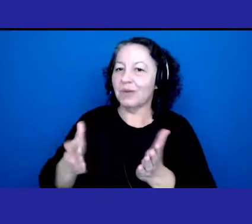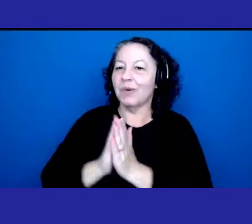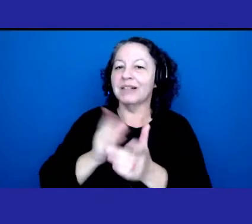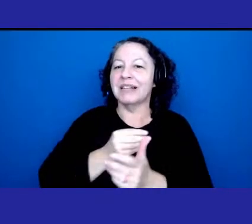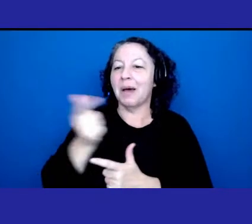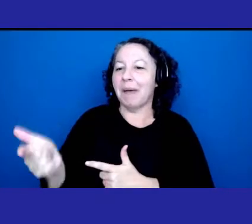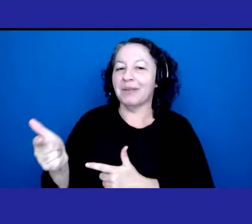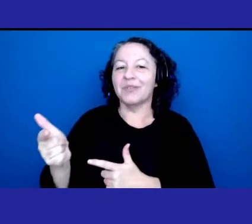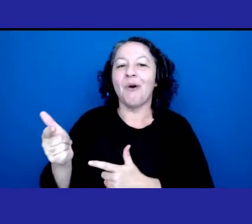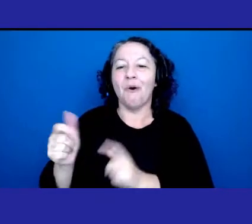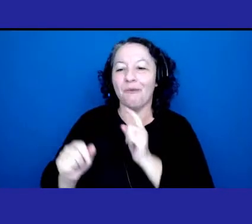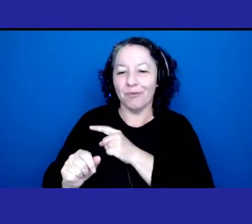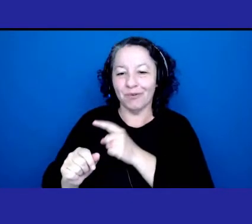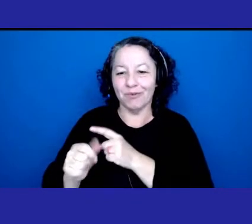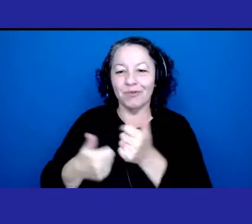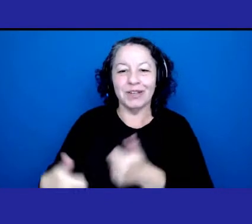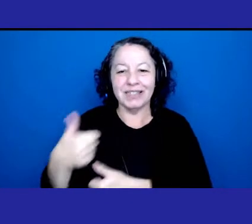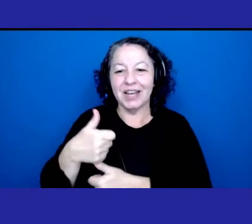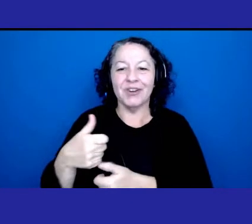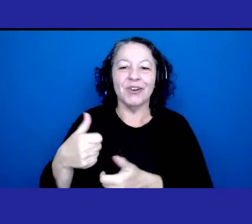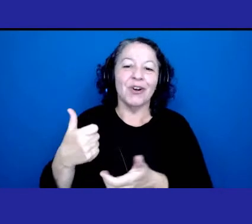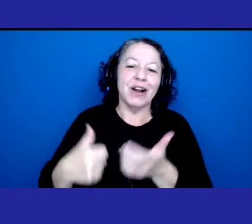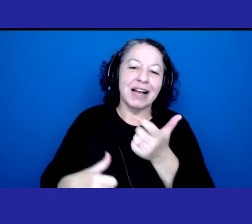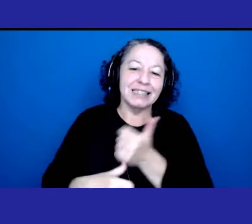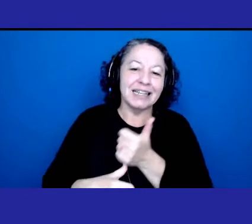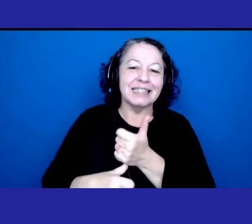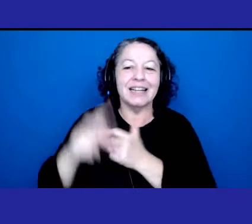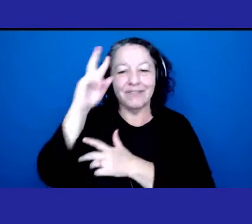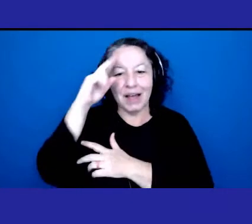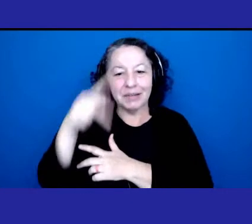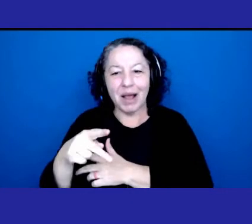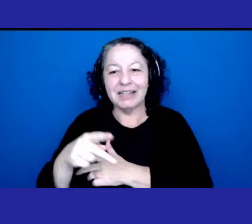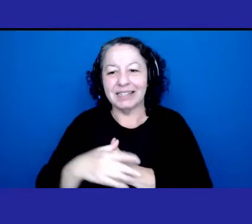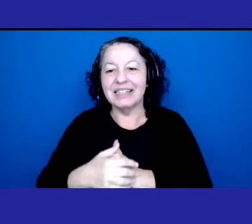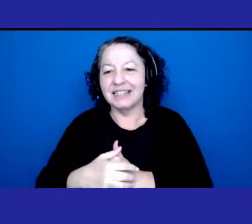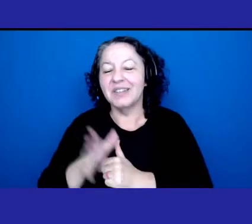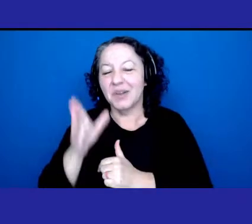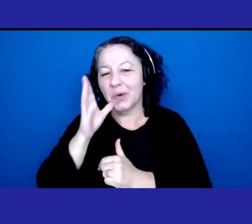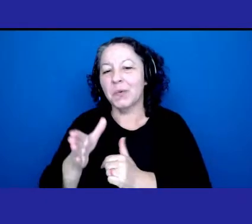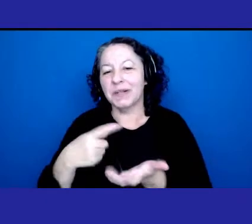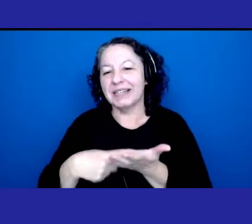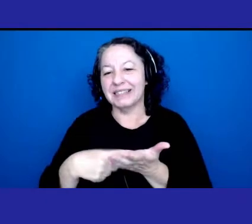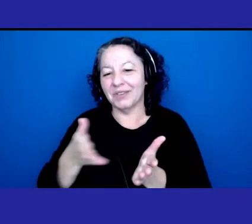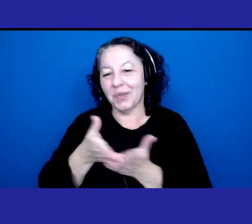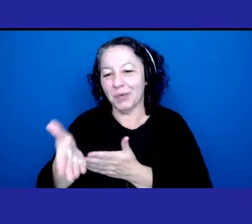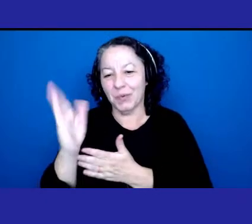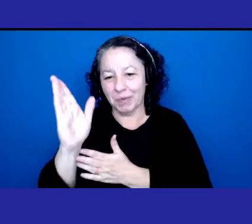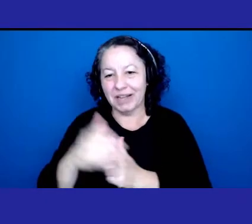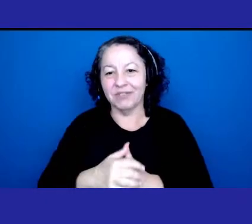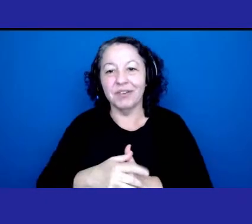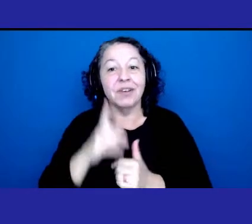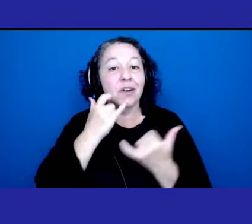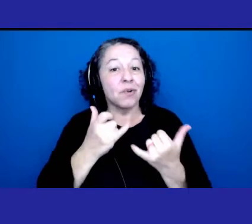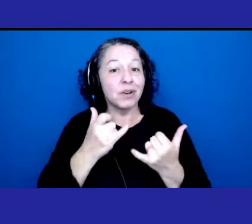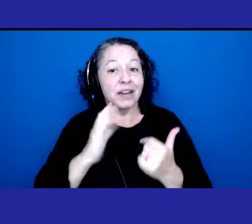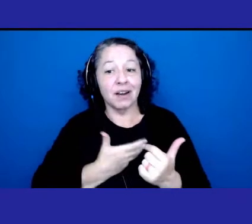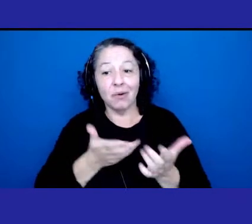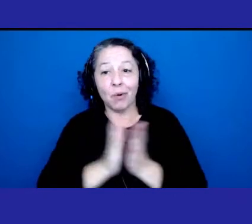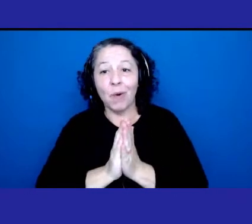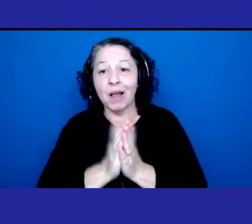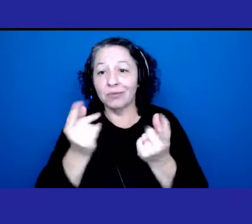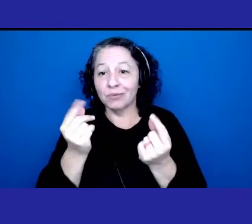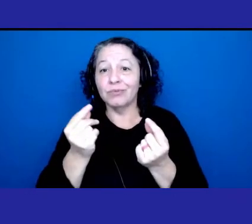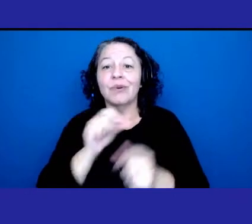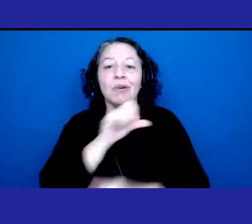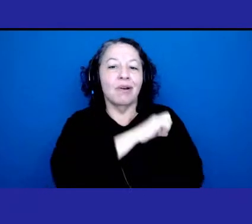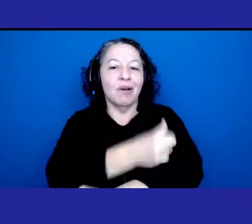to Senior Assistant Vice President Chris Keeley to go through it. So for today, our request is authorizing the New York City